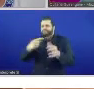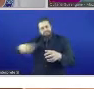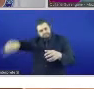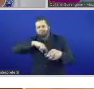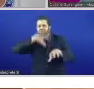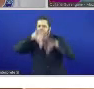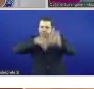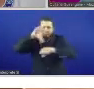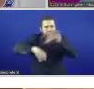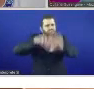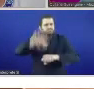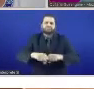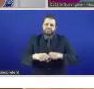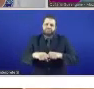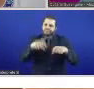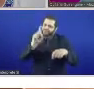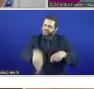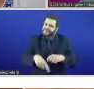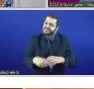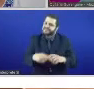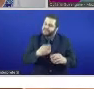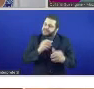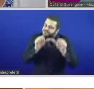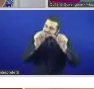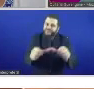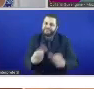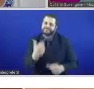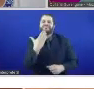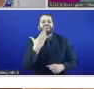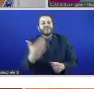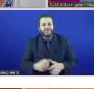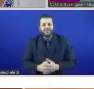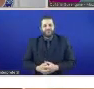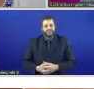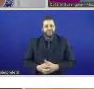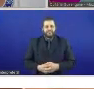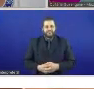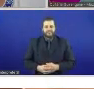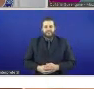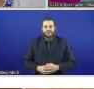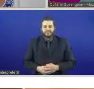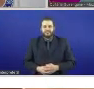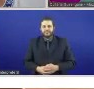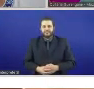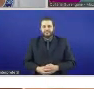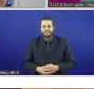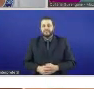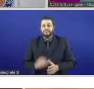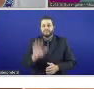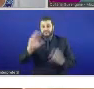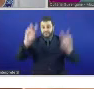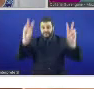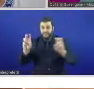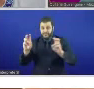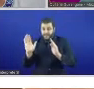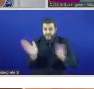Thank you. Actually, I'd firstly start with partnership. It's easy to say partnership, but what means,